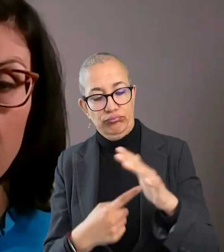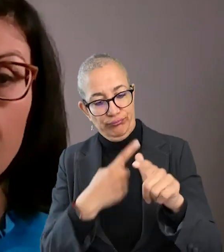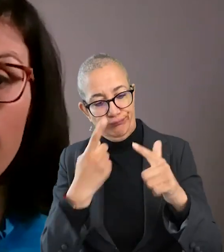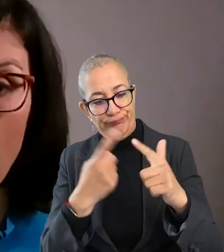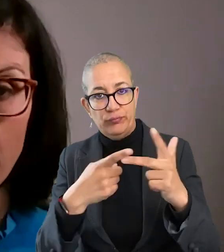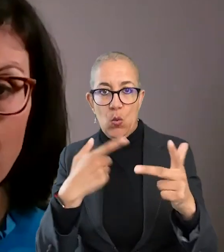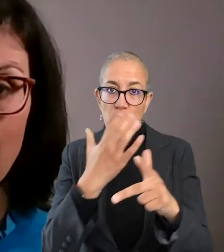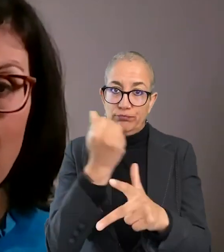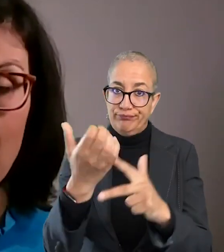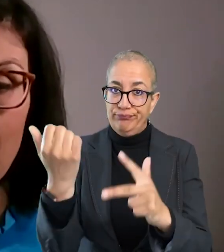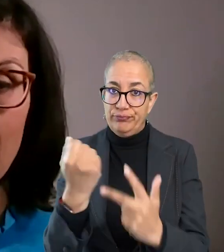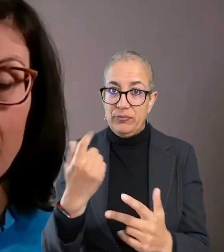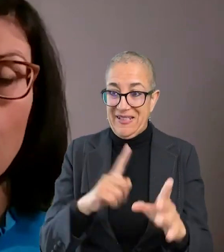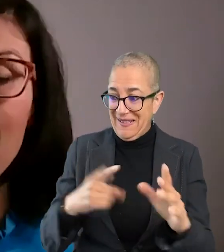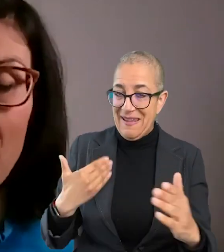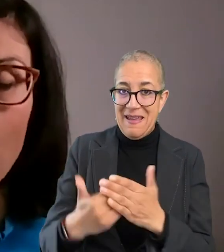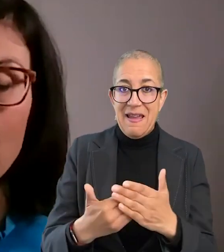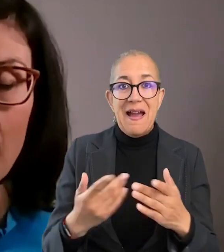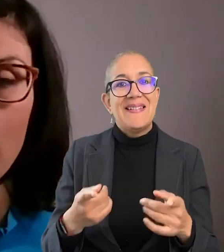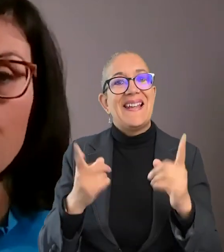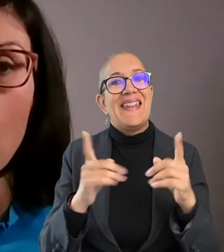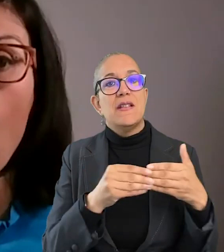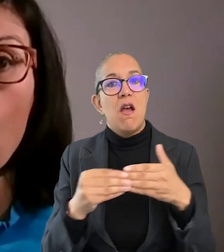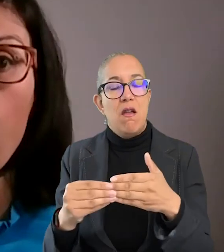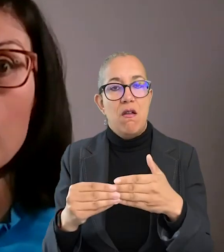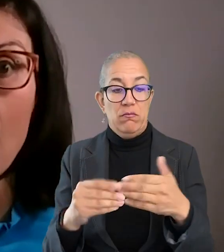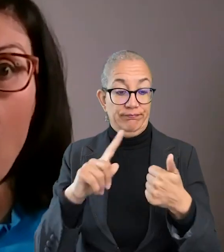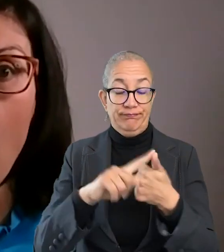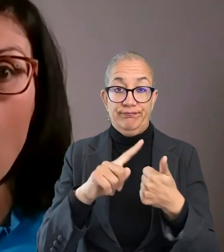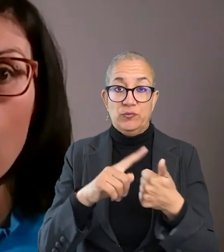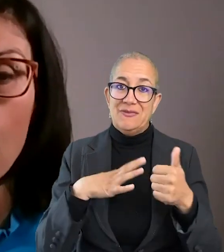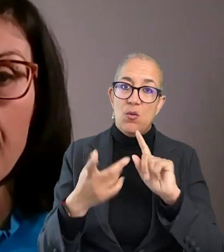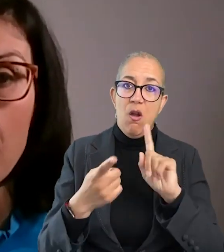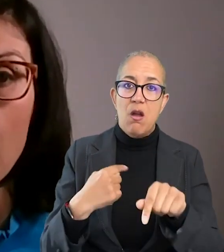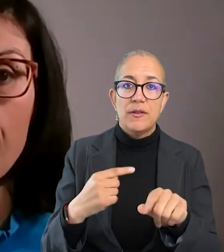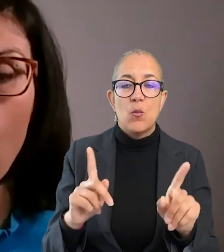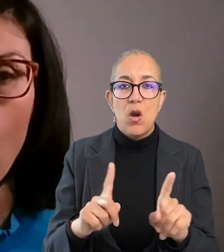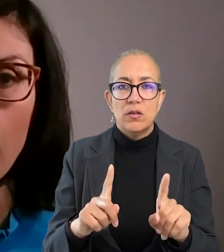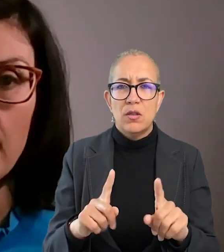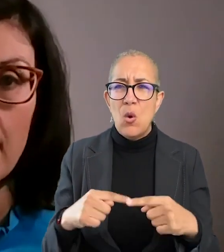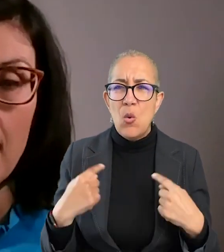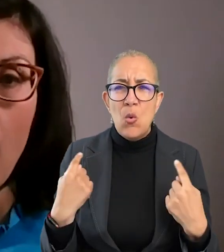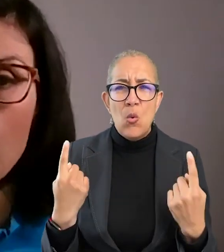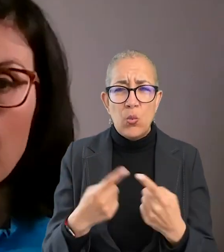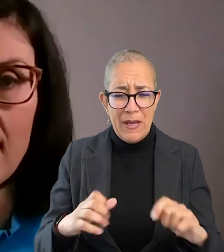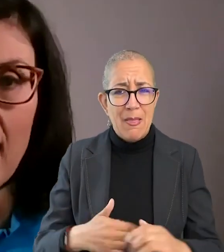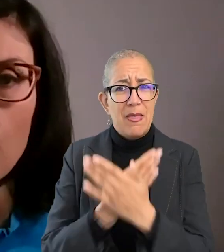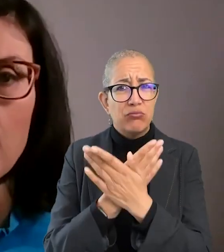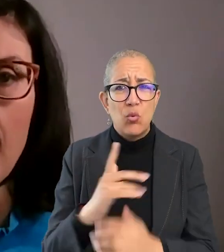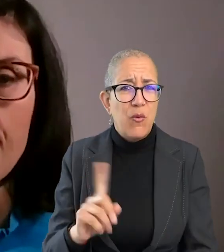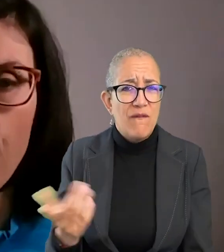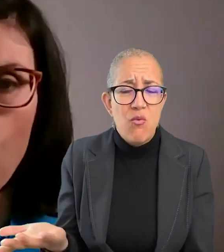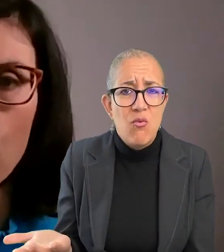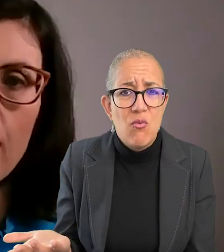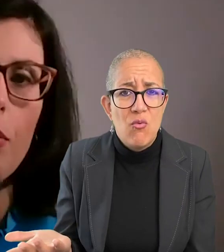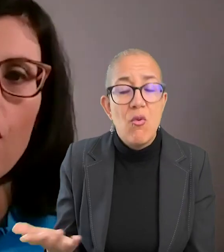as leader. And the first is that we need to answer that question: what are we for? I want to set out